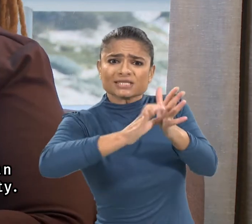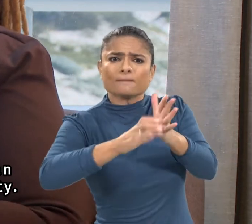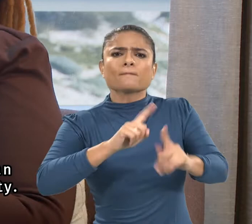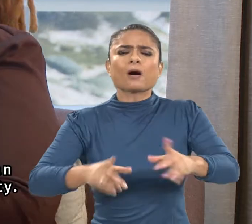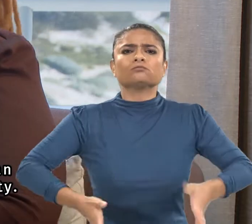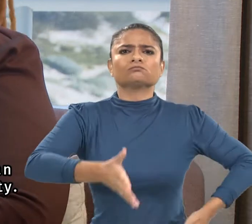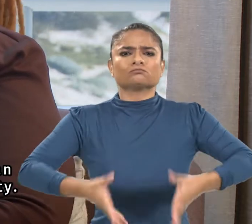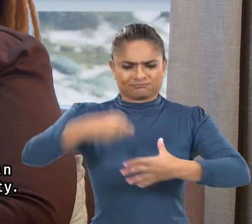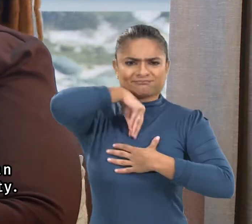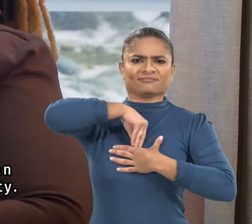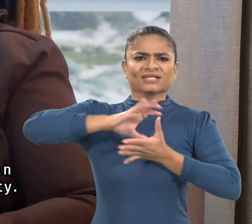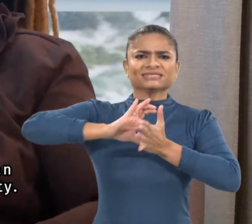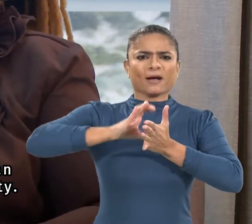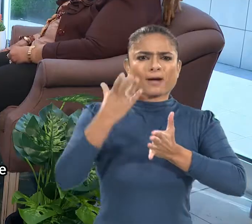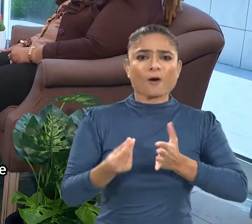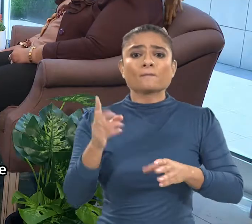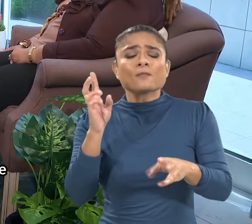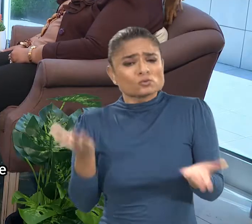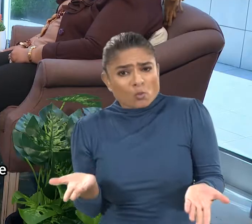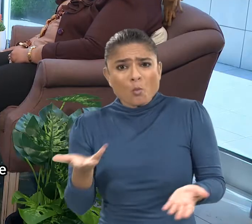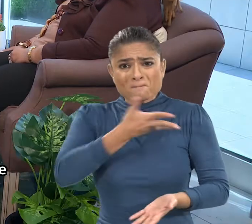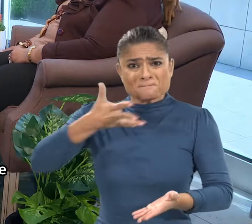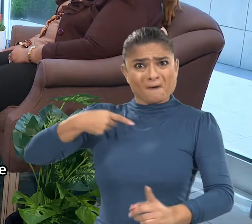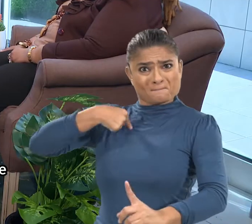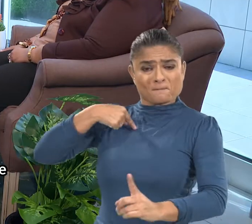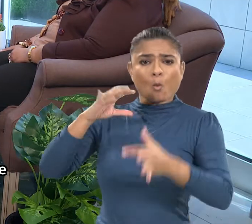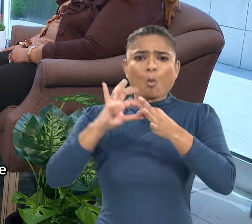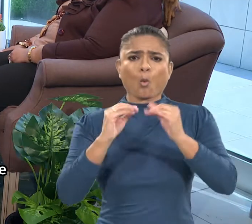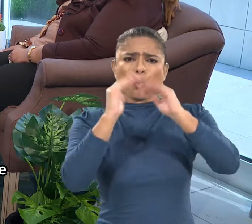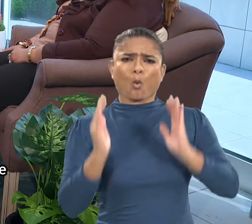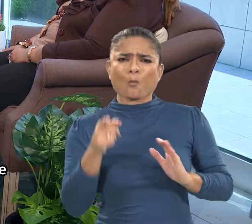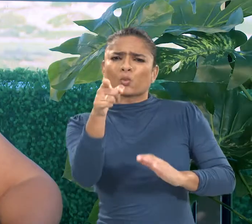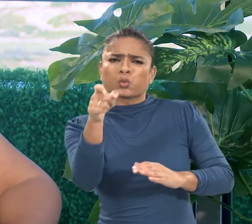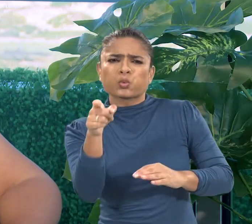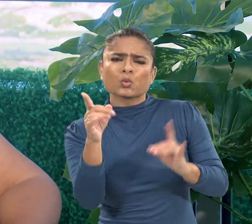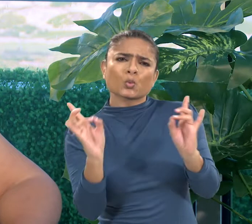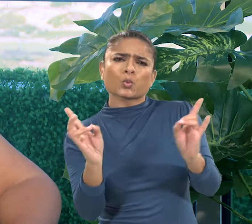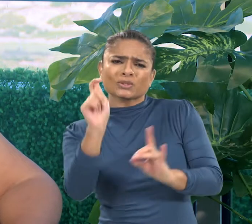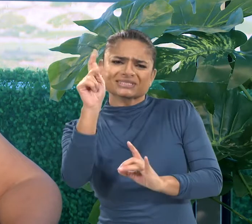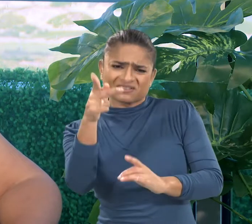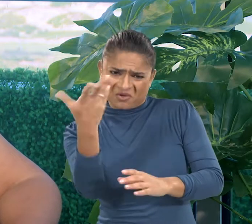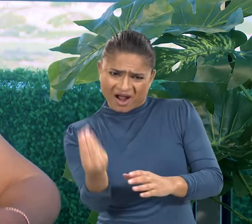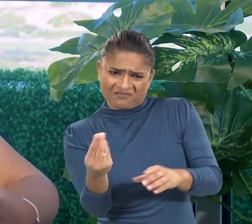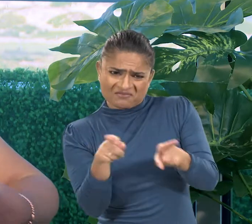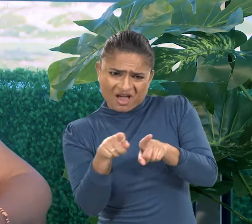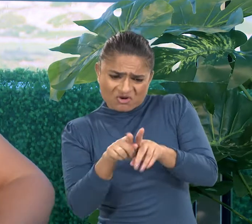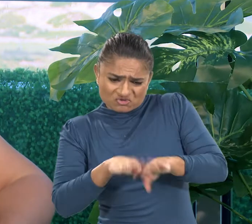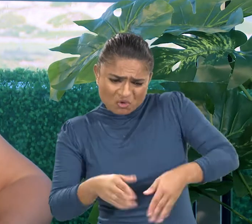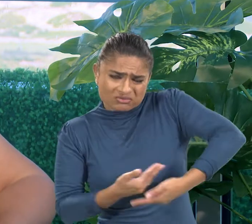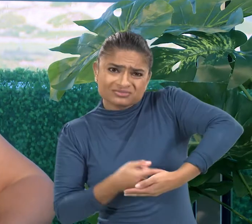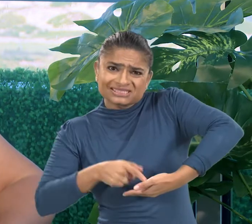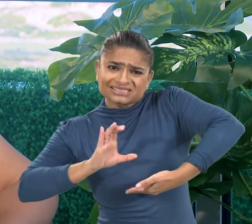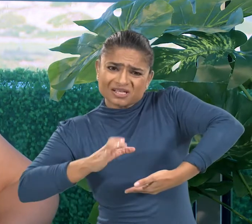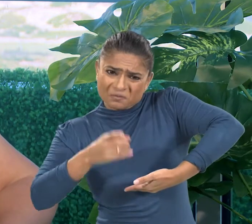able-bodied child with your child that is disabled. Now, Shirley, there's a mother at home right now that's watching this who has a child